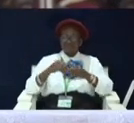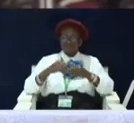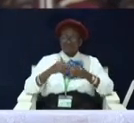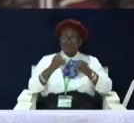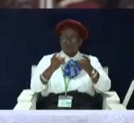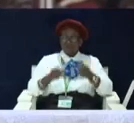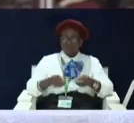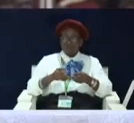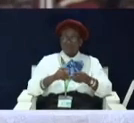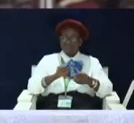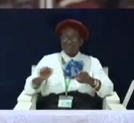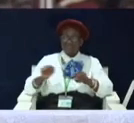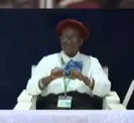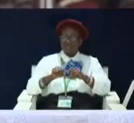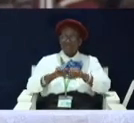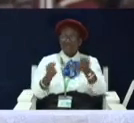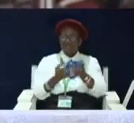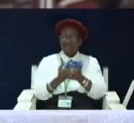by violent faith.